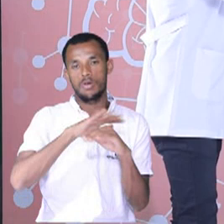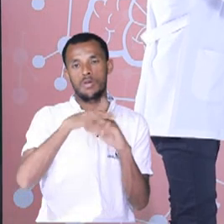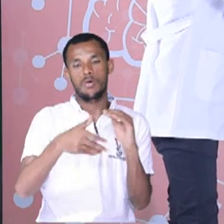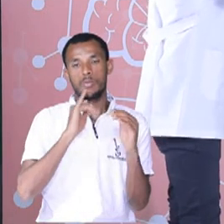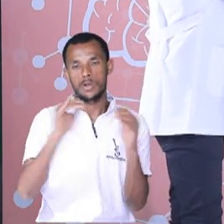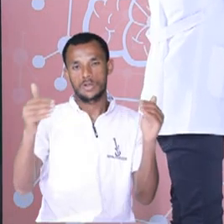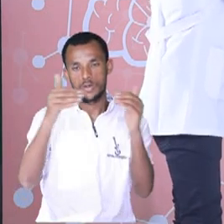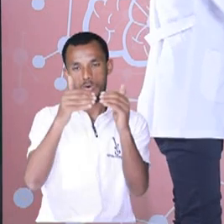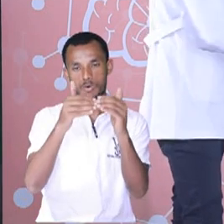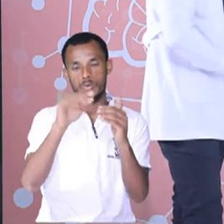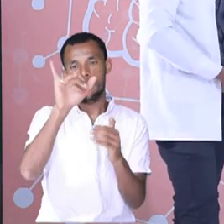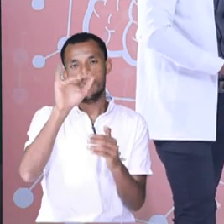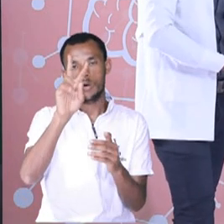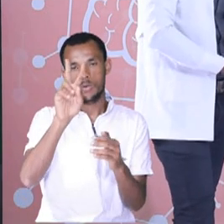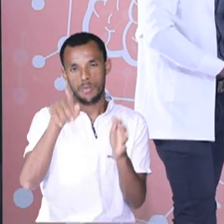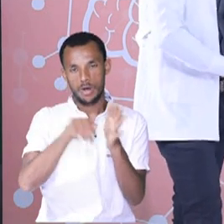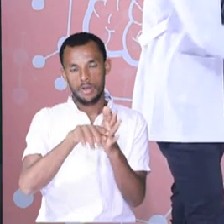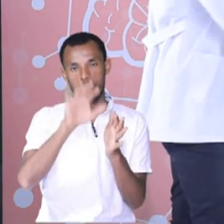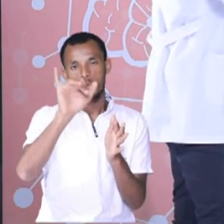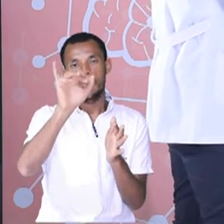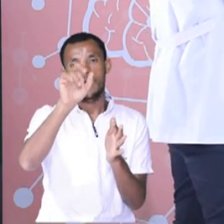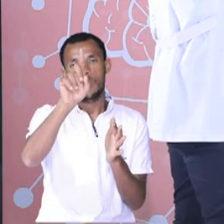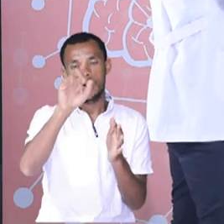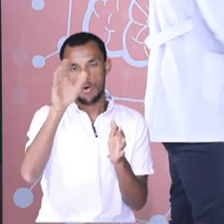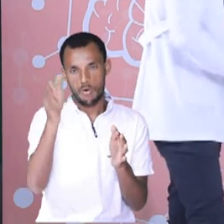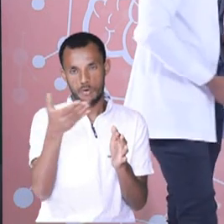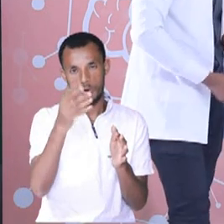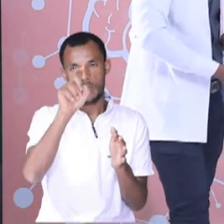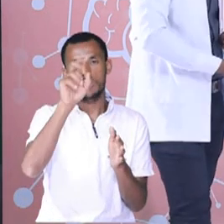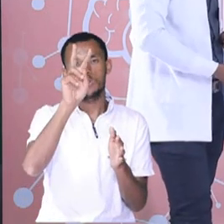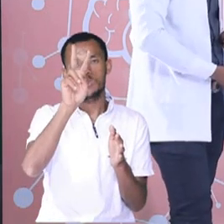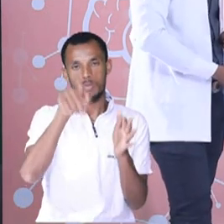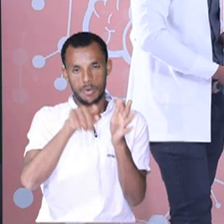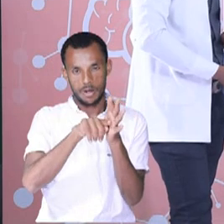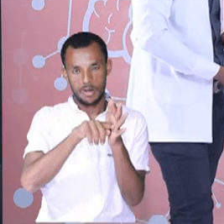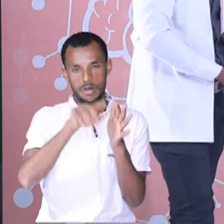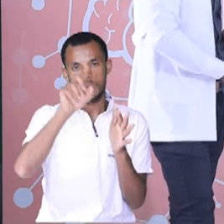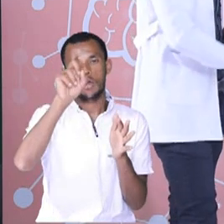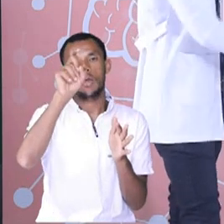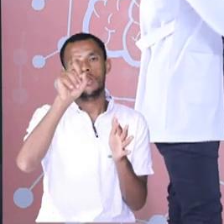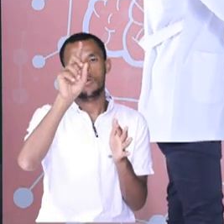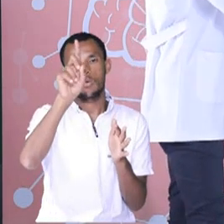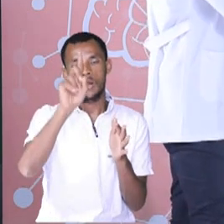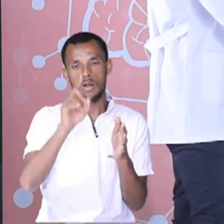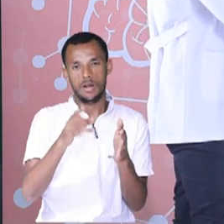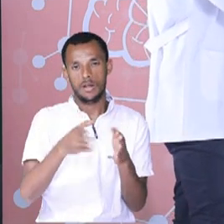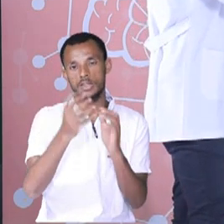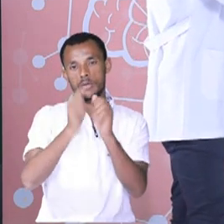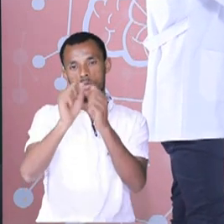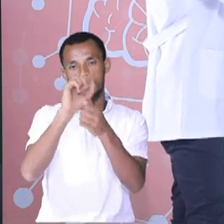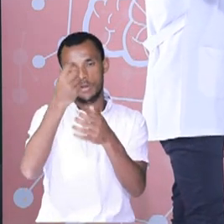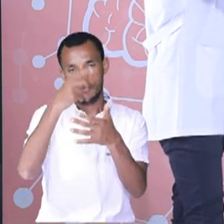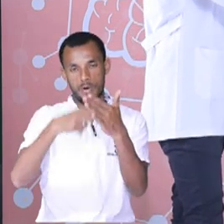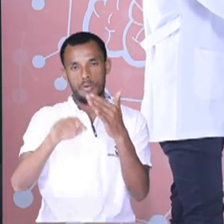is equal to y2 minus y1 over x2 minus x1. Let's substitute the value